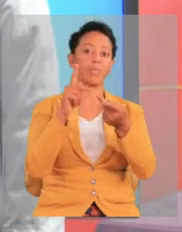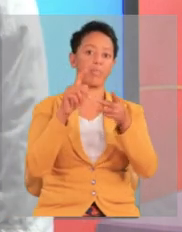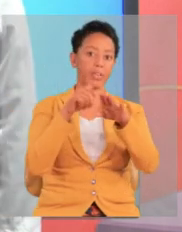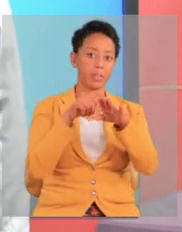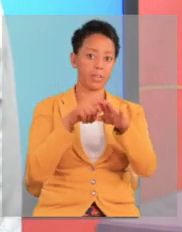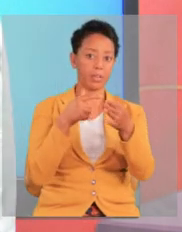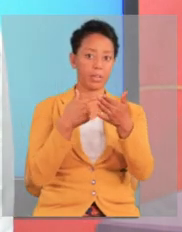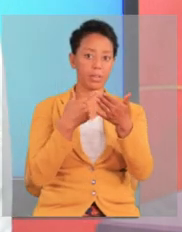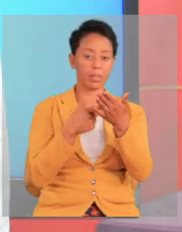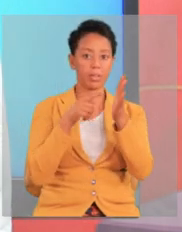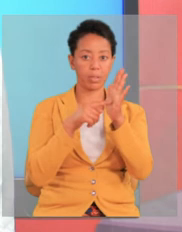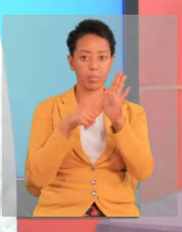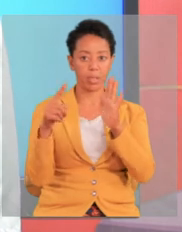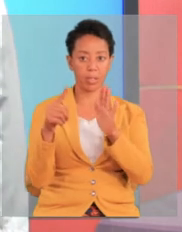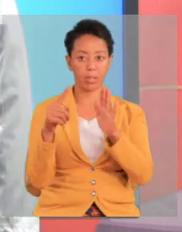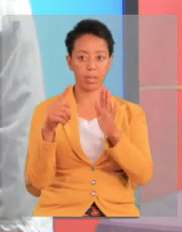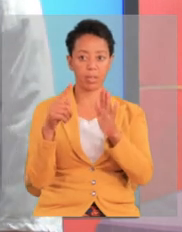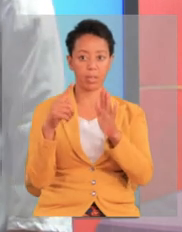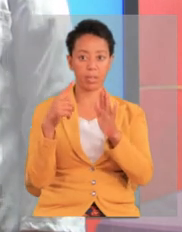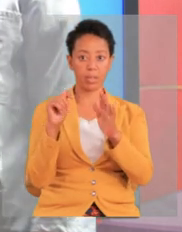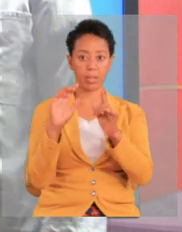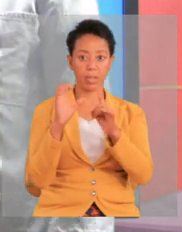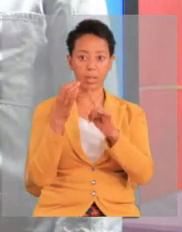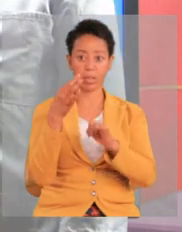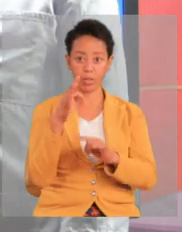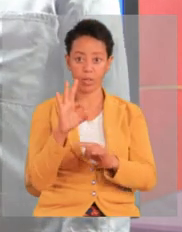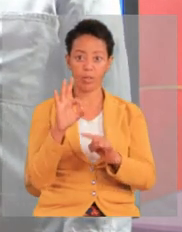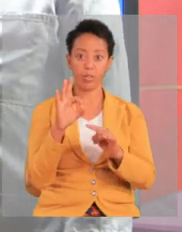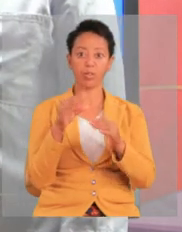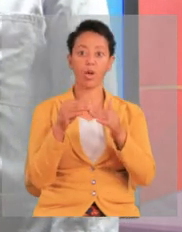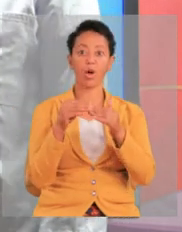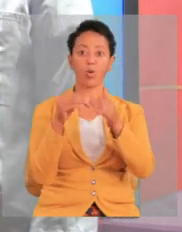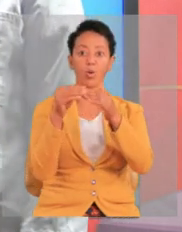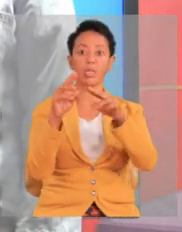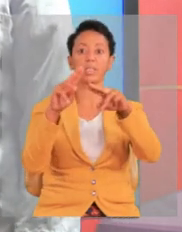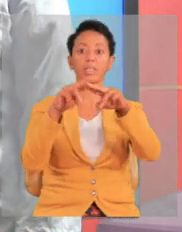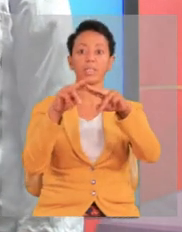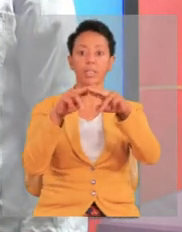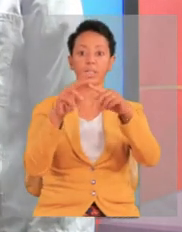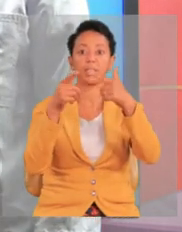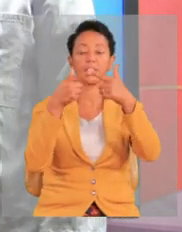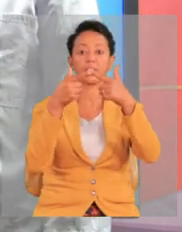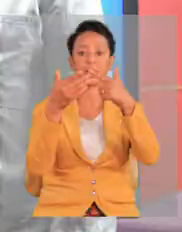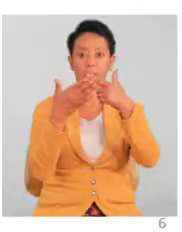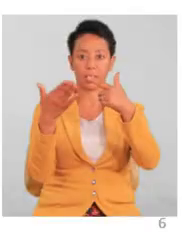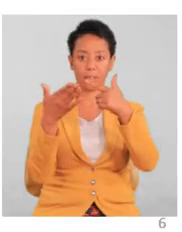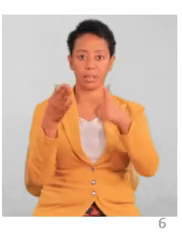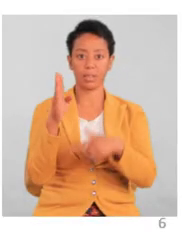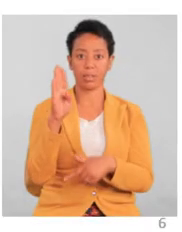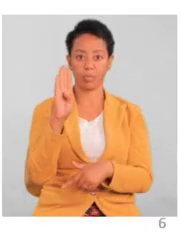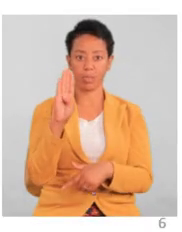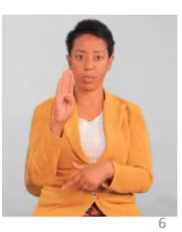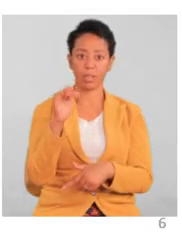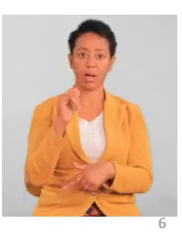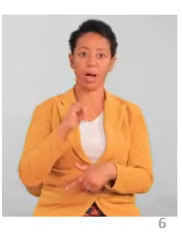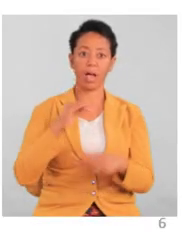this implies that the case of what? The rule which set in the second case, that's B. I